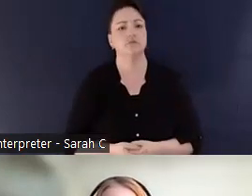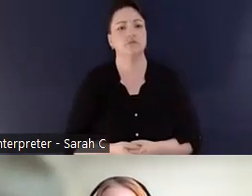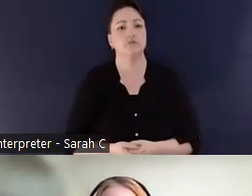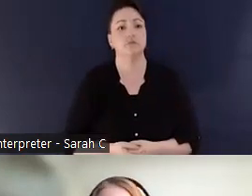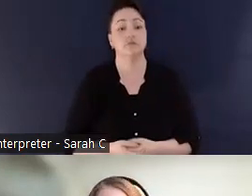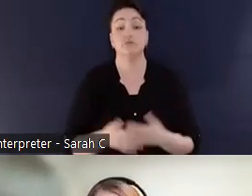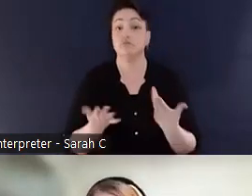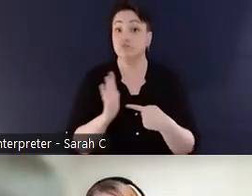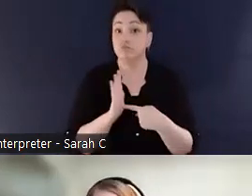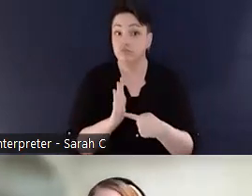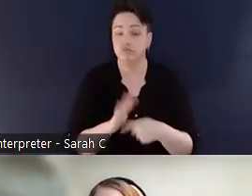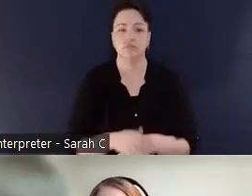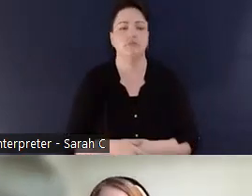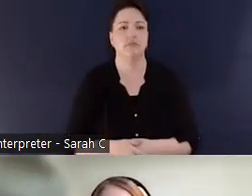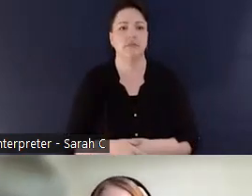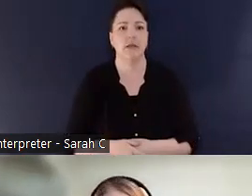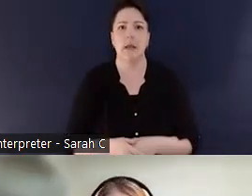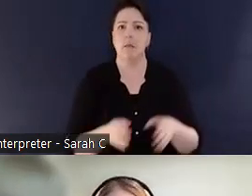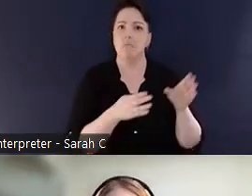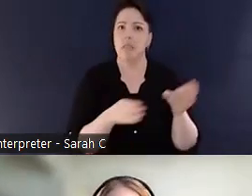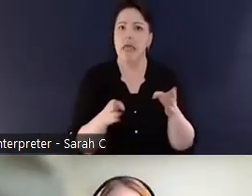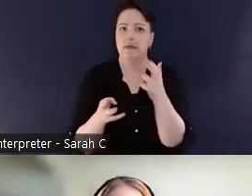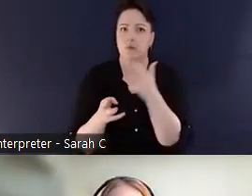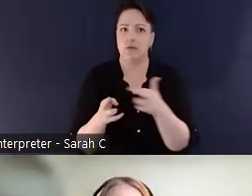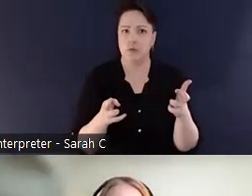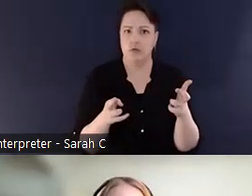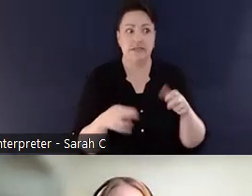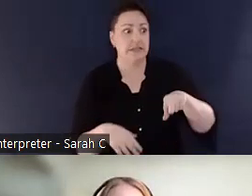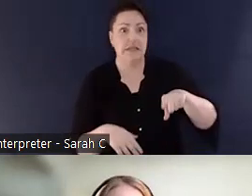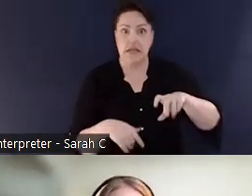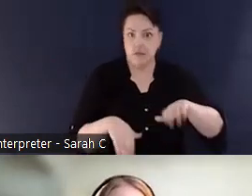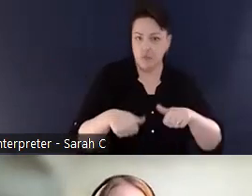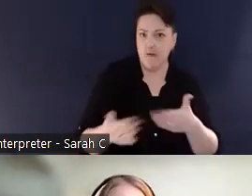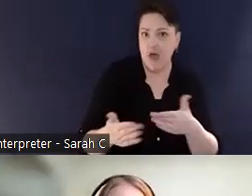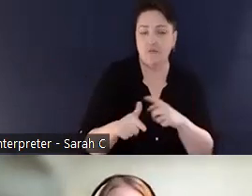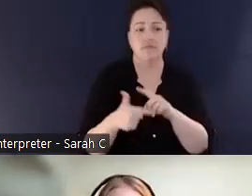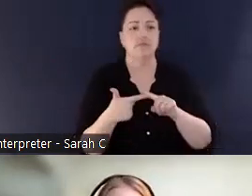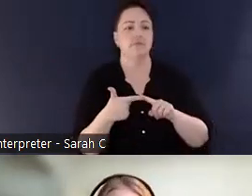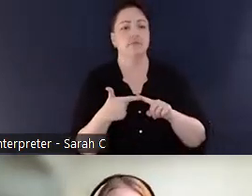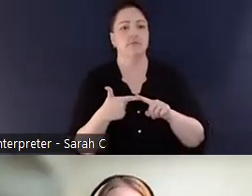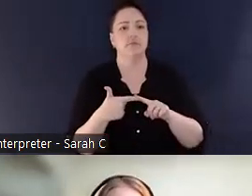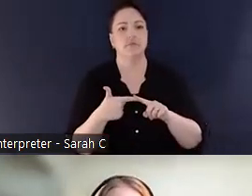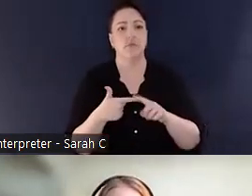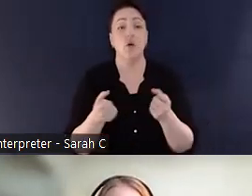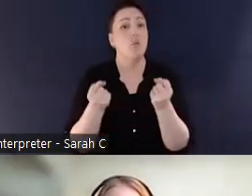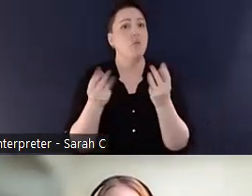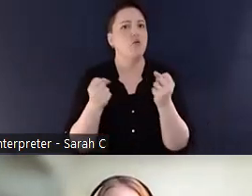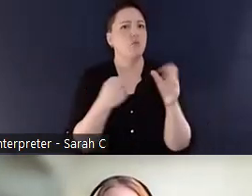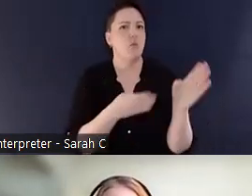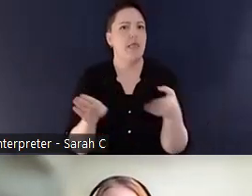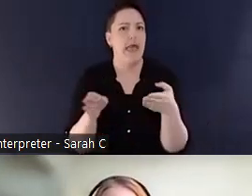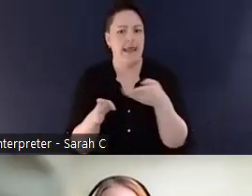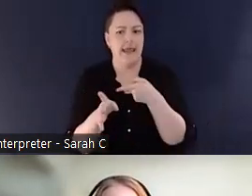include providing needed planning resources to local agencies, supporting multiple planning areas,